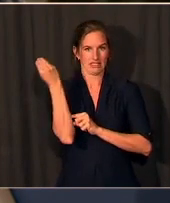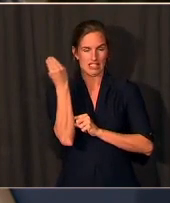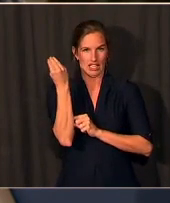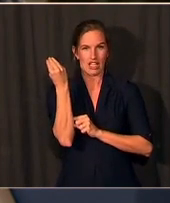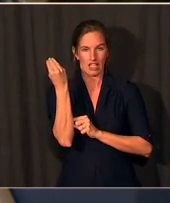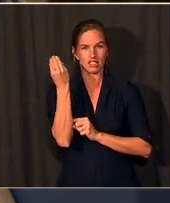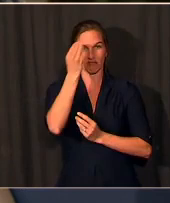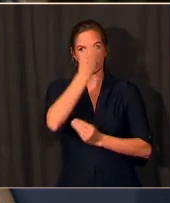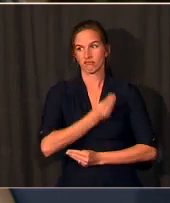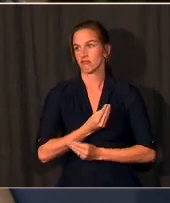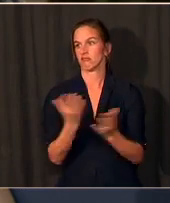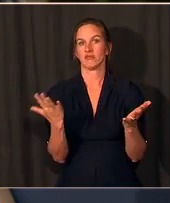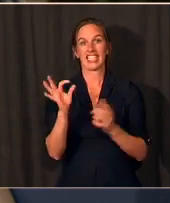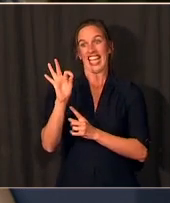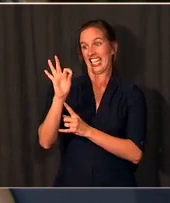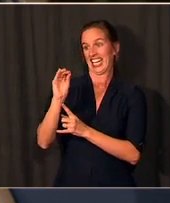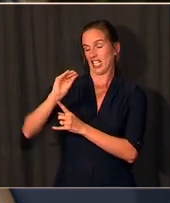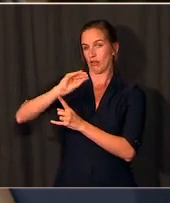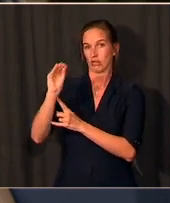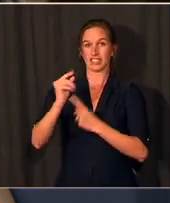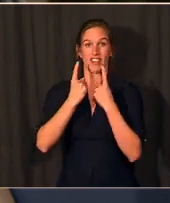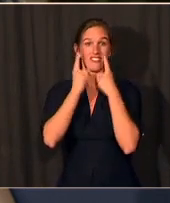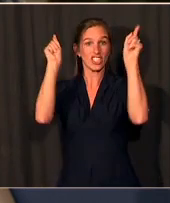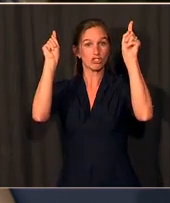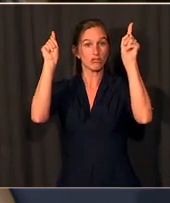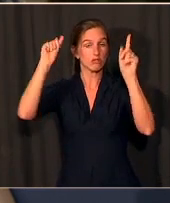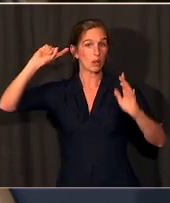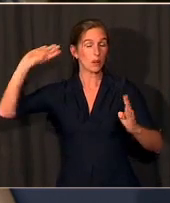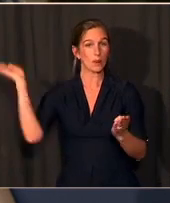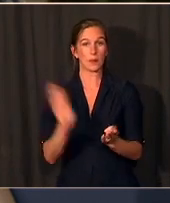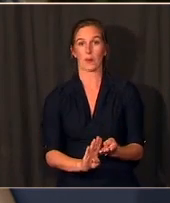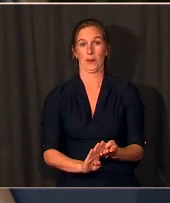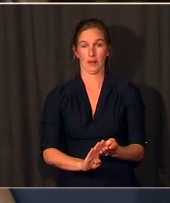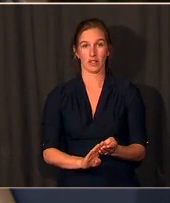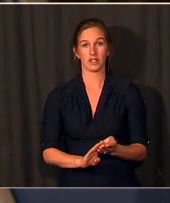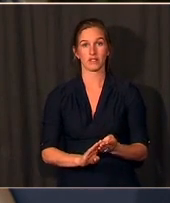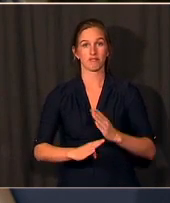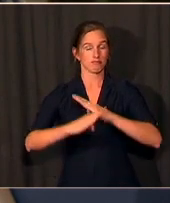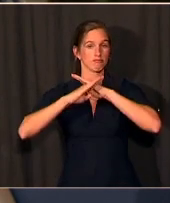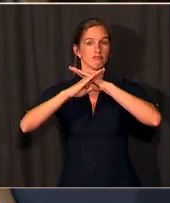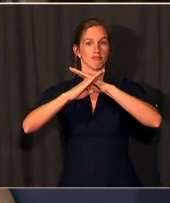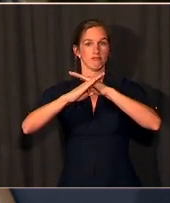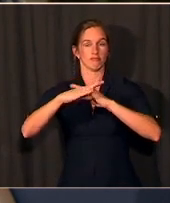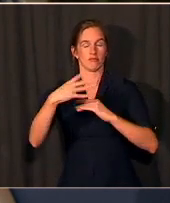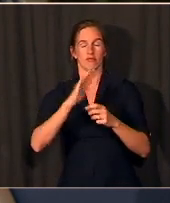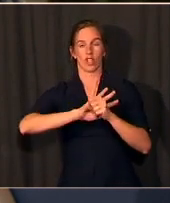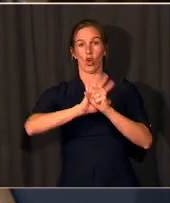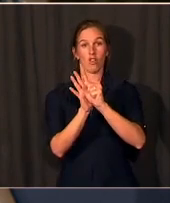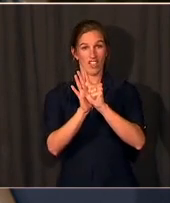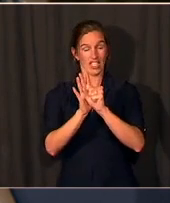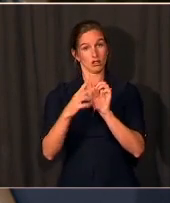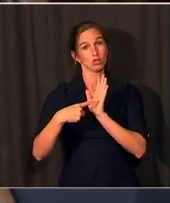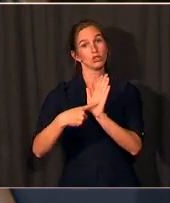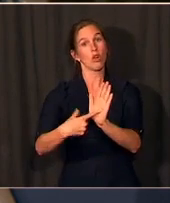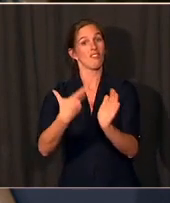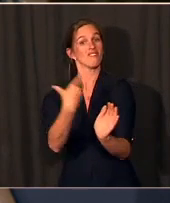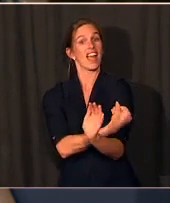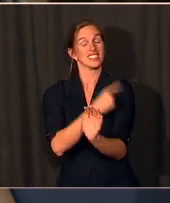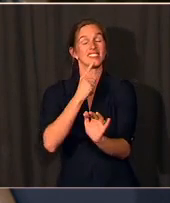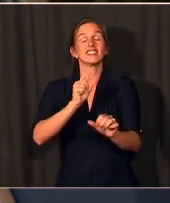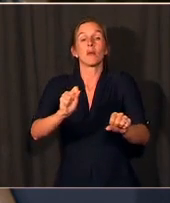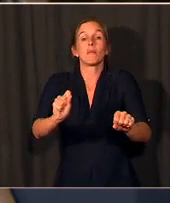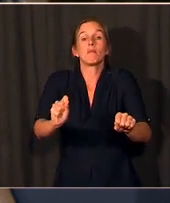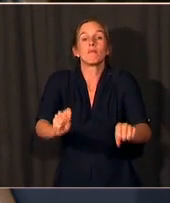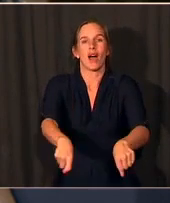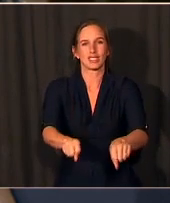that they had 90% efficacy. That was the Pfizer vaccine, demonstrating that vaccination is possible